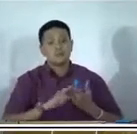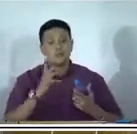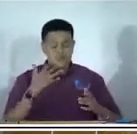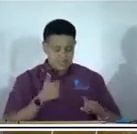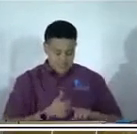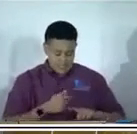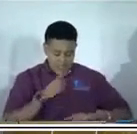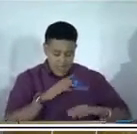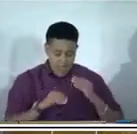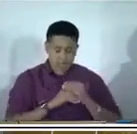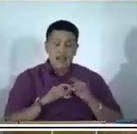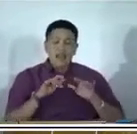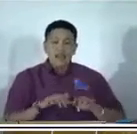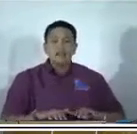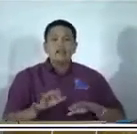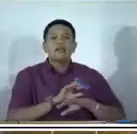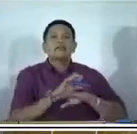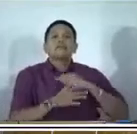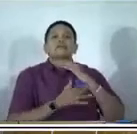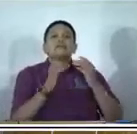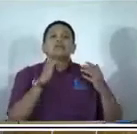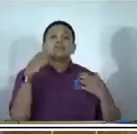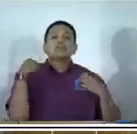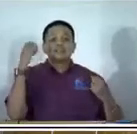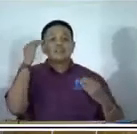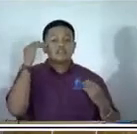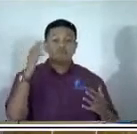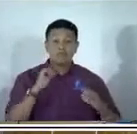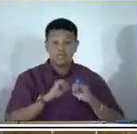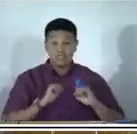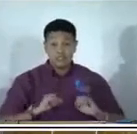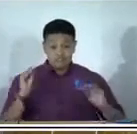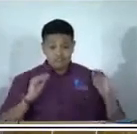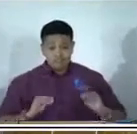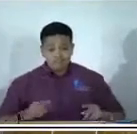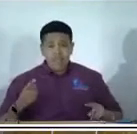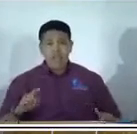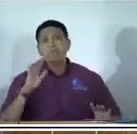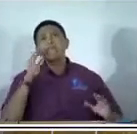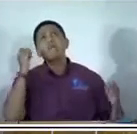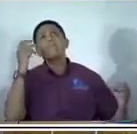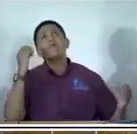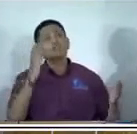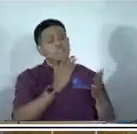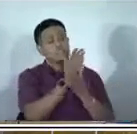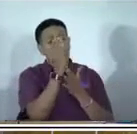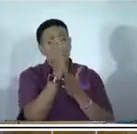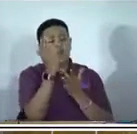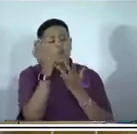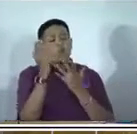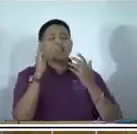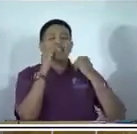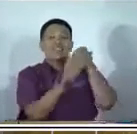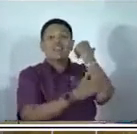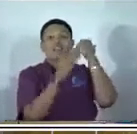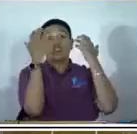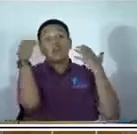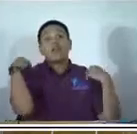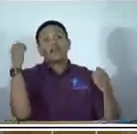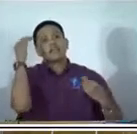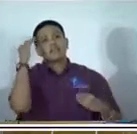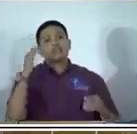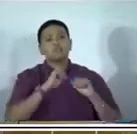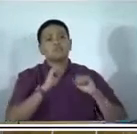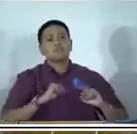in a digitized, integrated health information system, Madam Speaker. A multi-stakeholder National Health Information System Committee has been